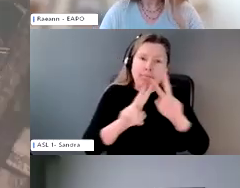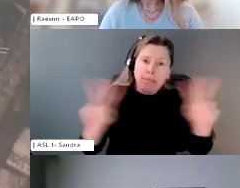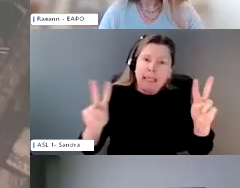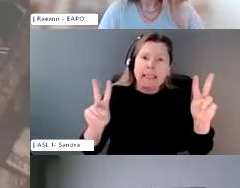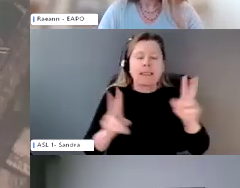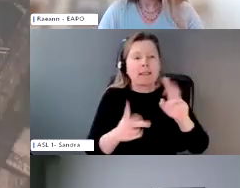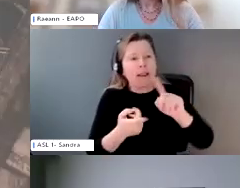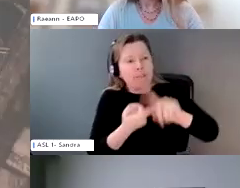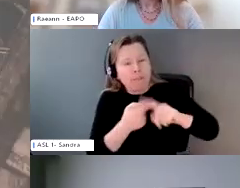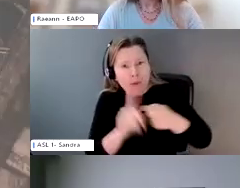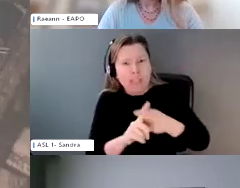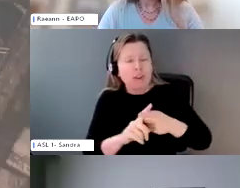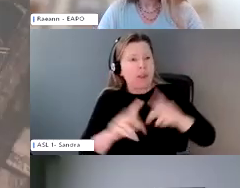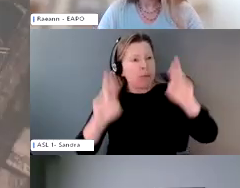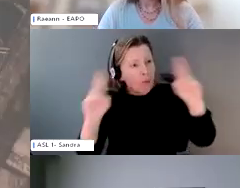deep respect.